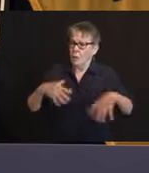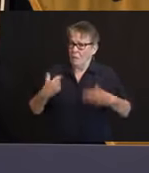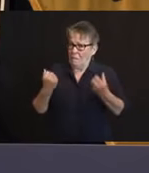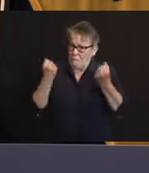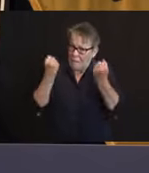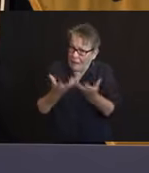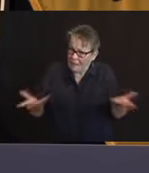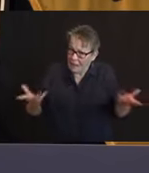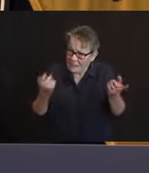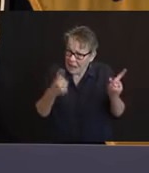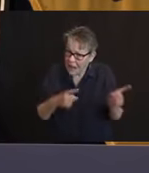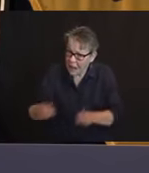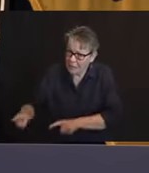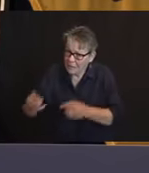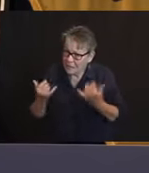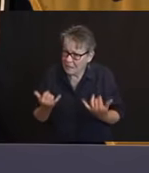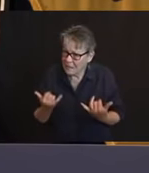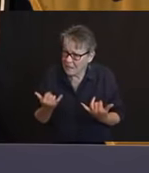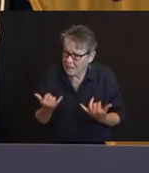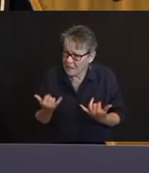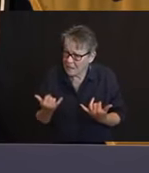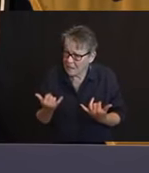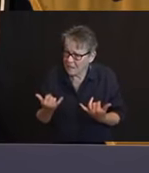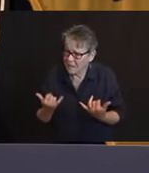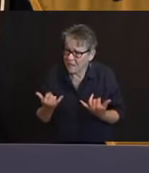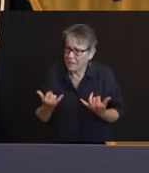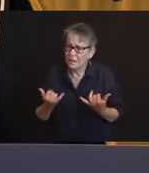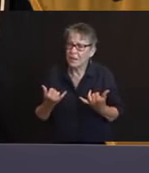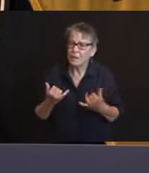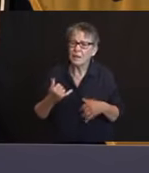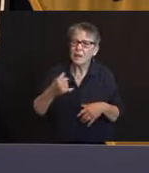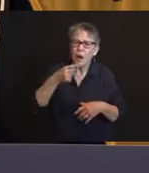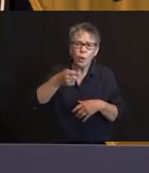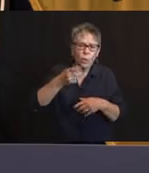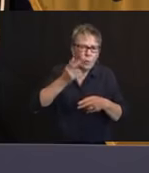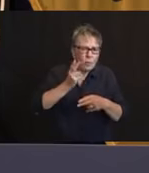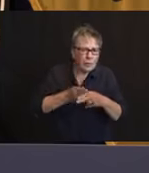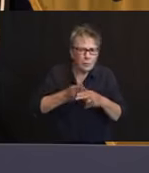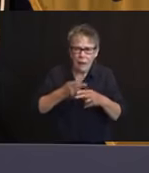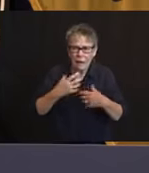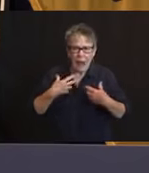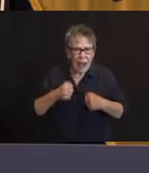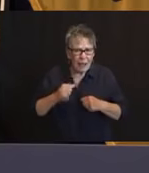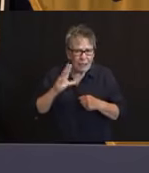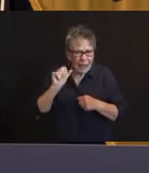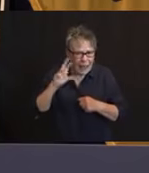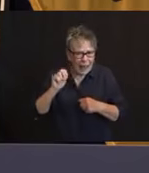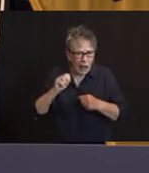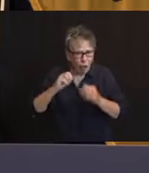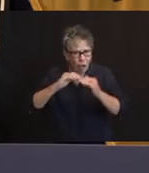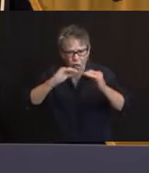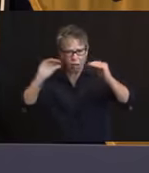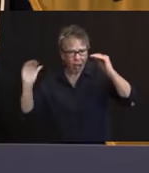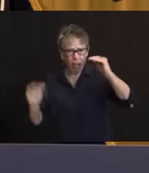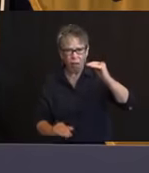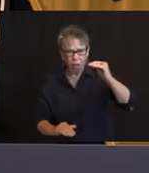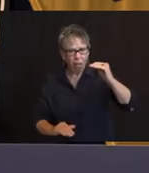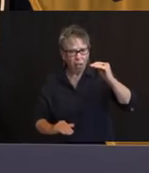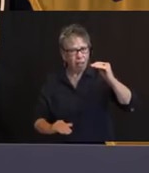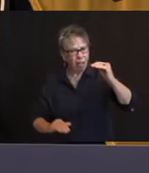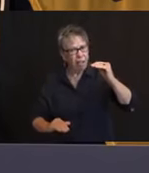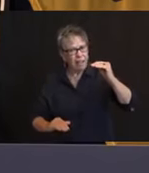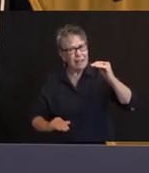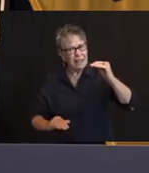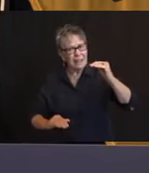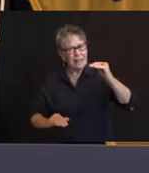healthcare specifically. So Judy has talked about this every day, and I was going to actually